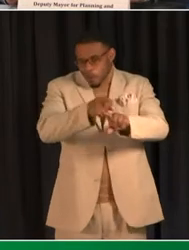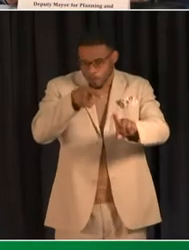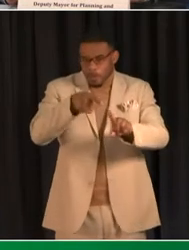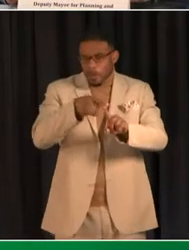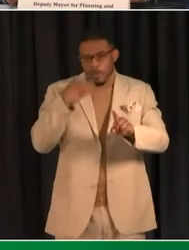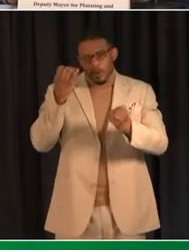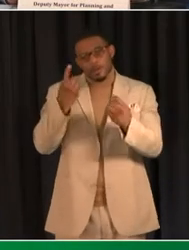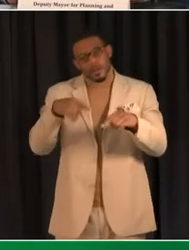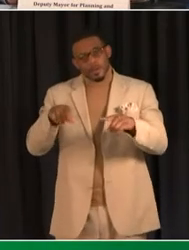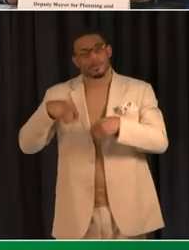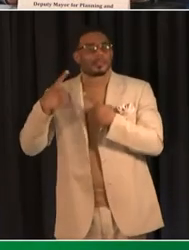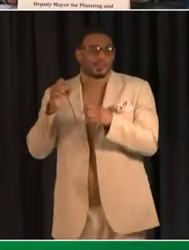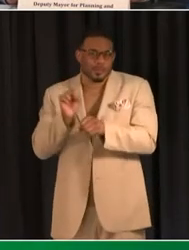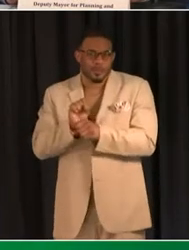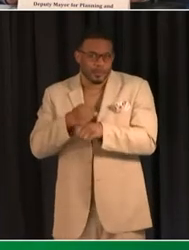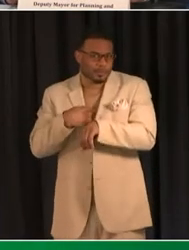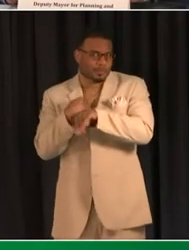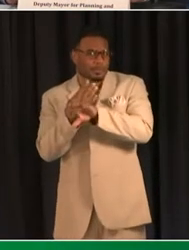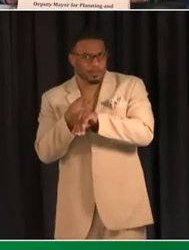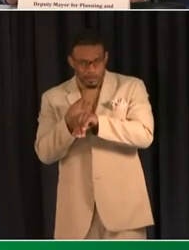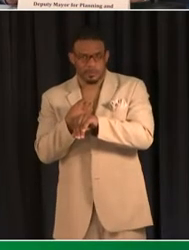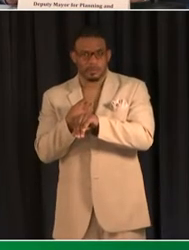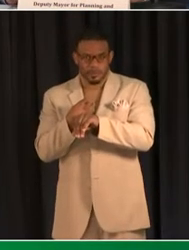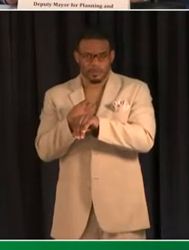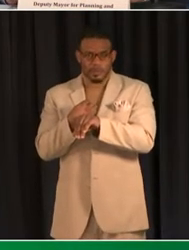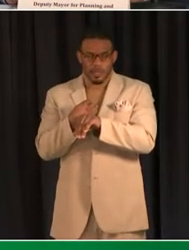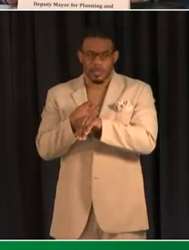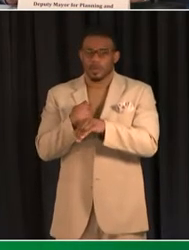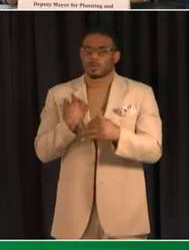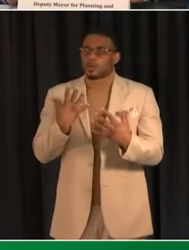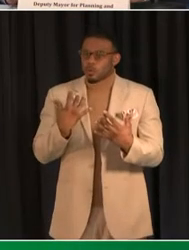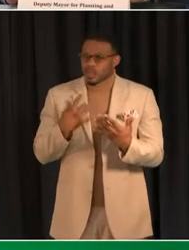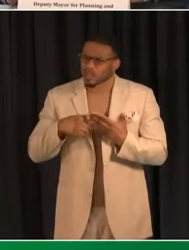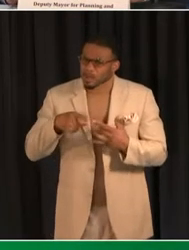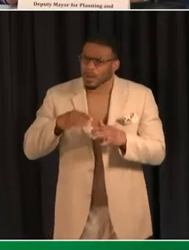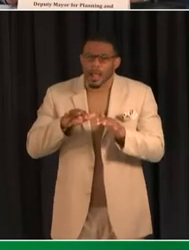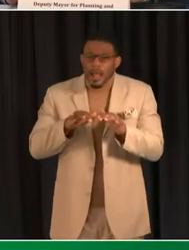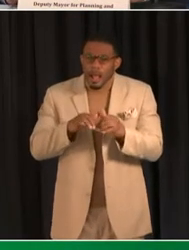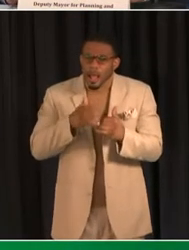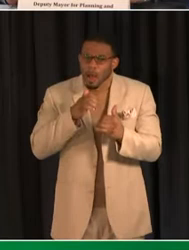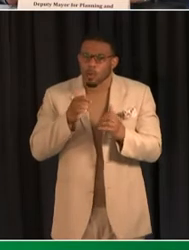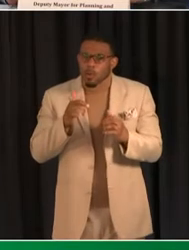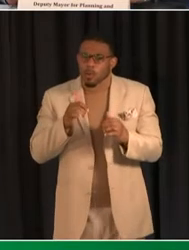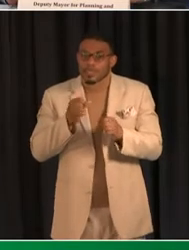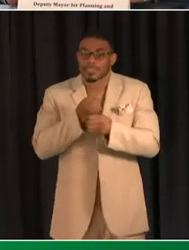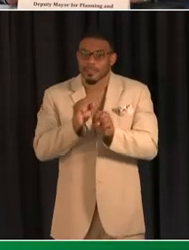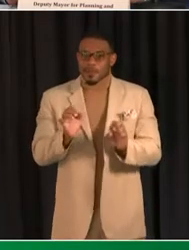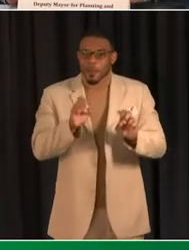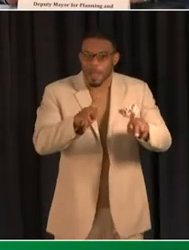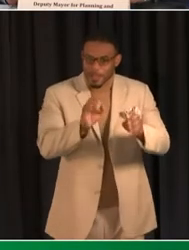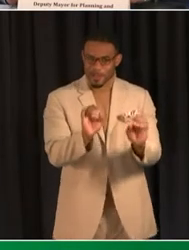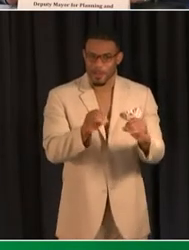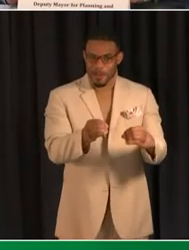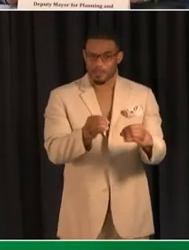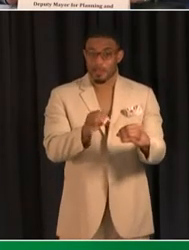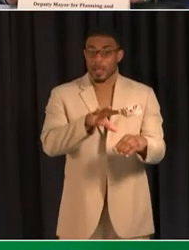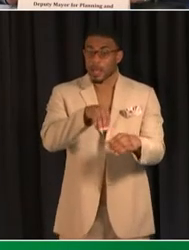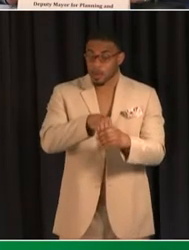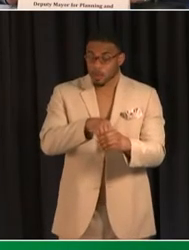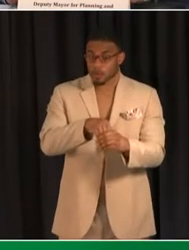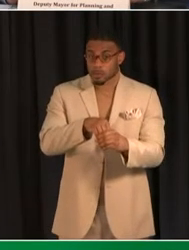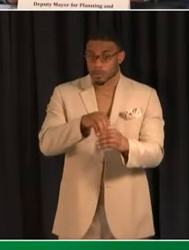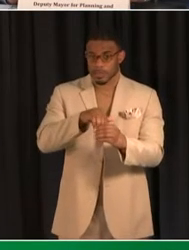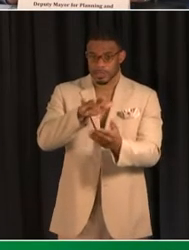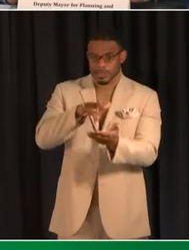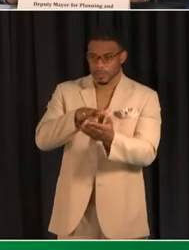work, but we know many have been working through the pandemic, and we want to talk about how we'll return to the office,